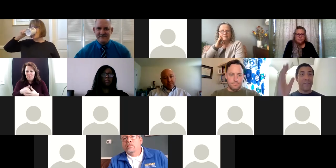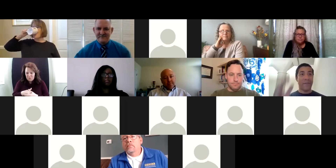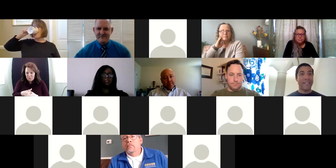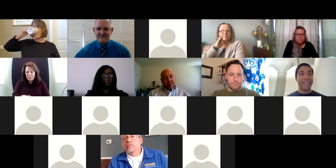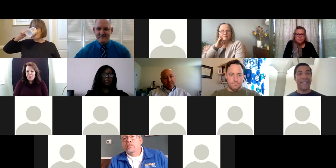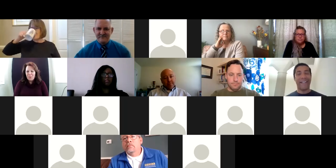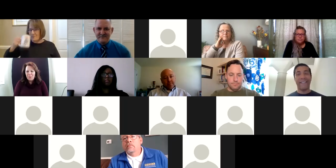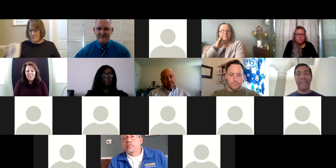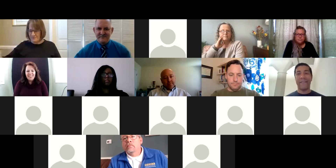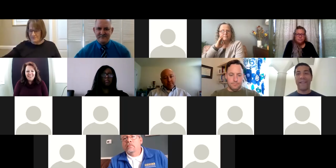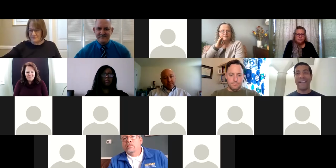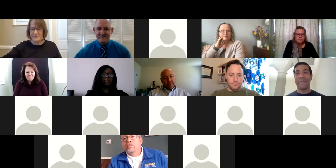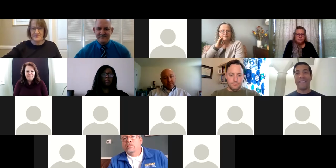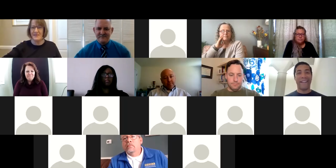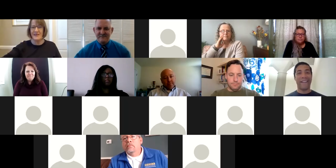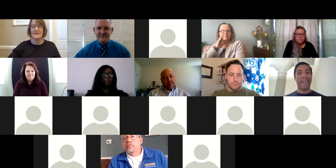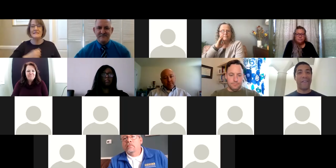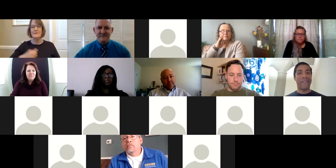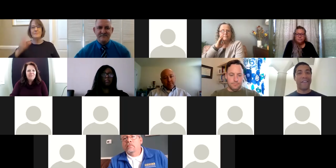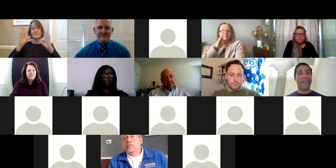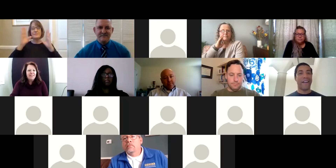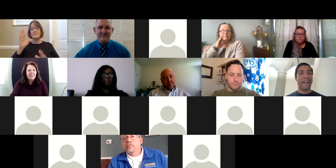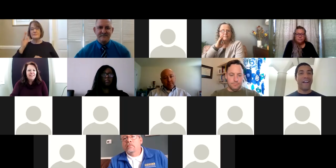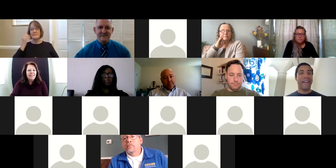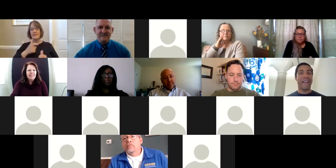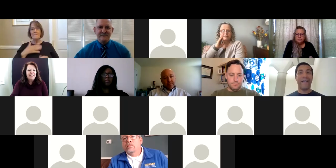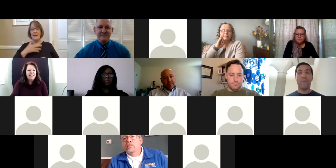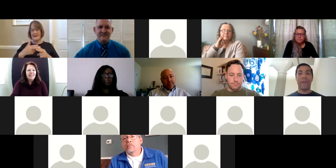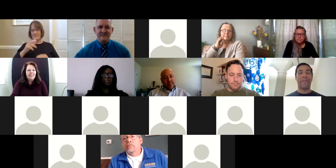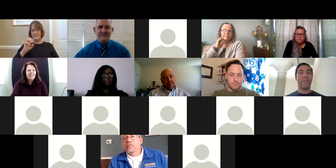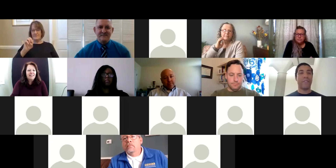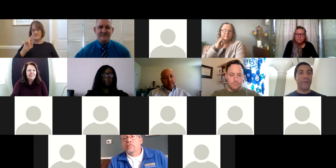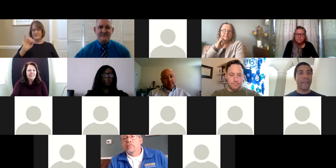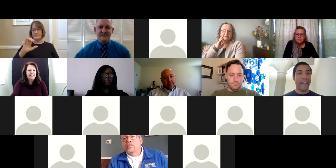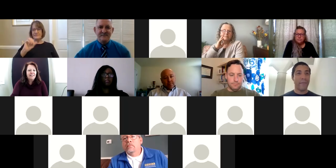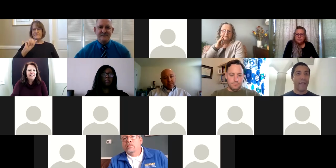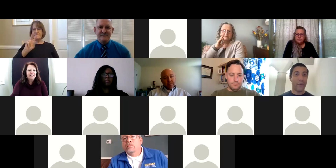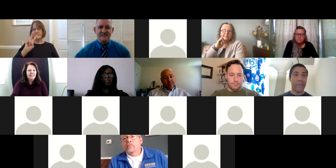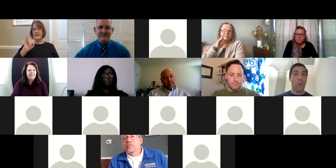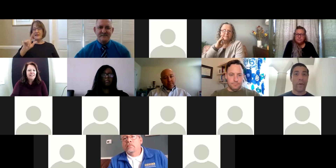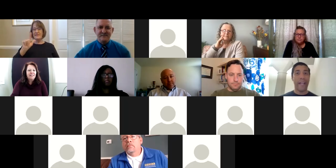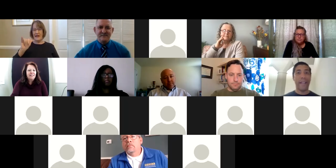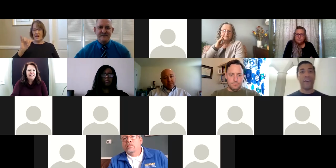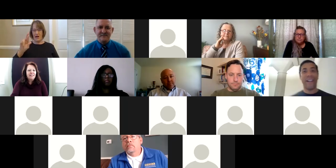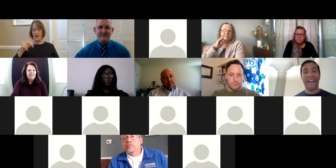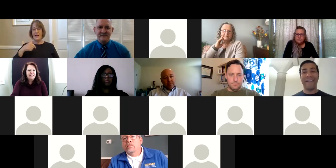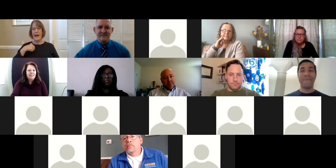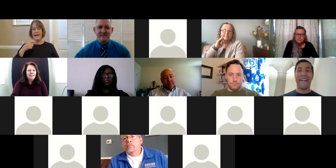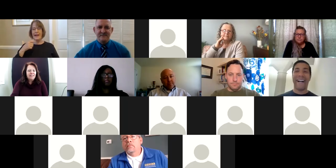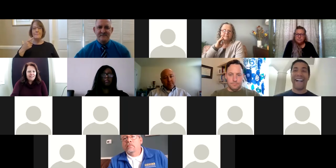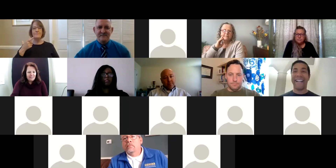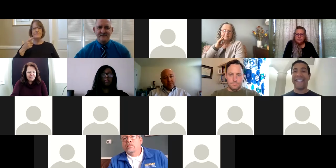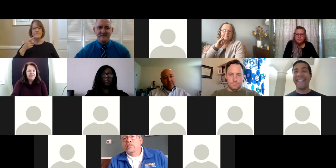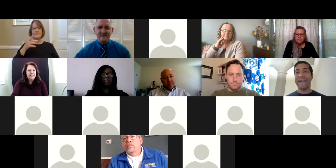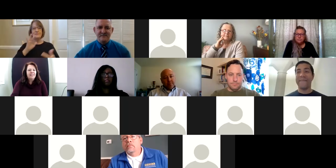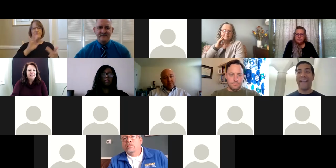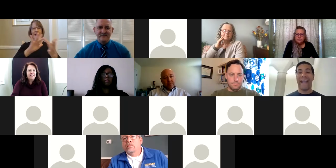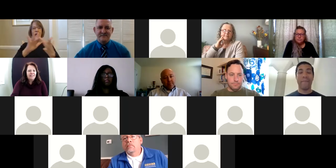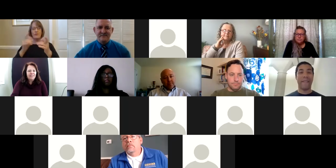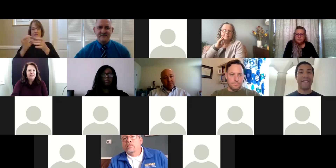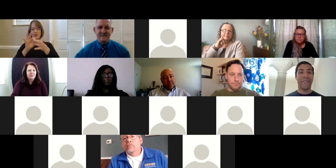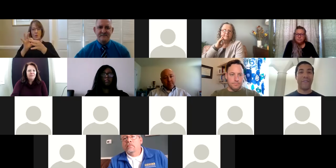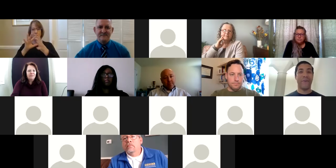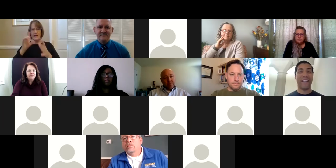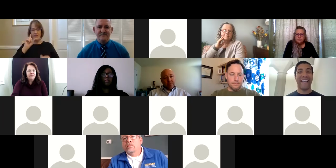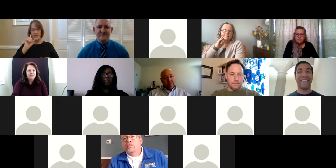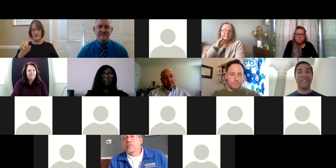Hi, everyone. My name is Eric Alviar. I am with Virginia Relay. I'm the outreach coordinator. I am